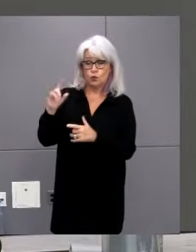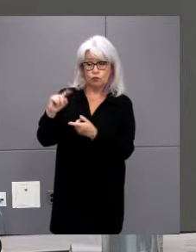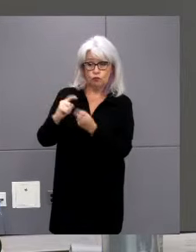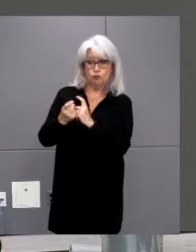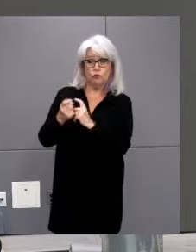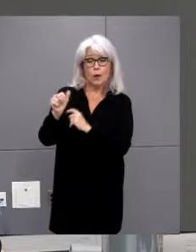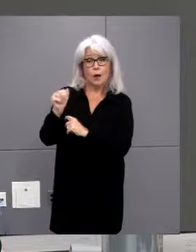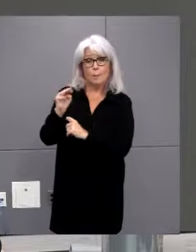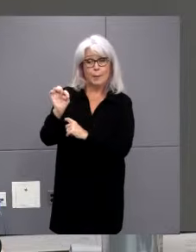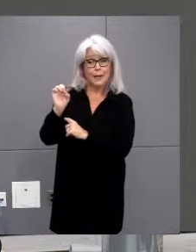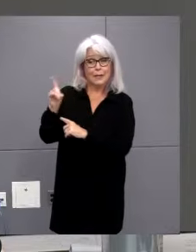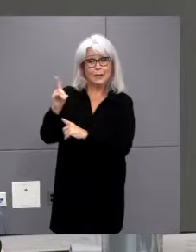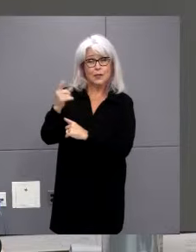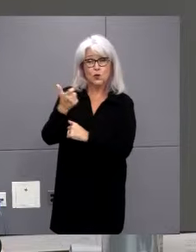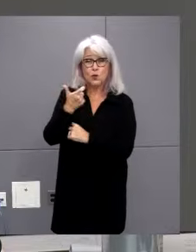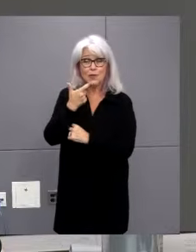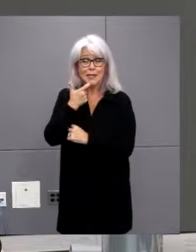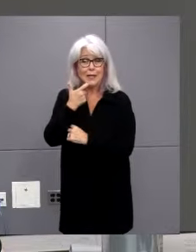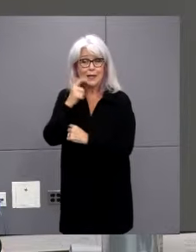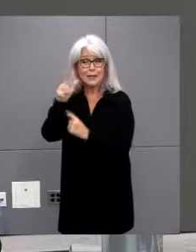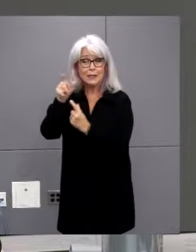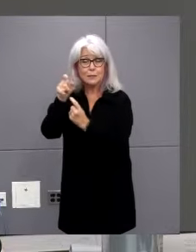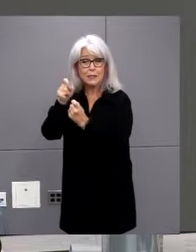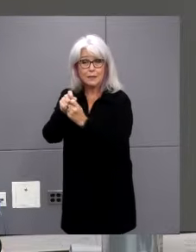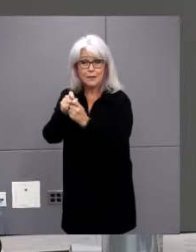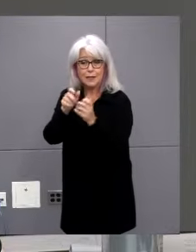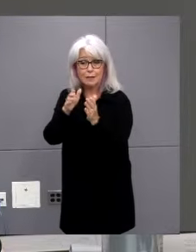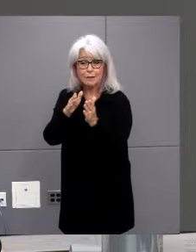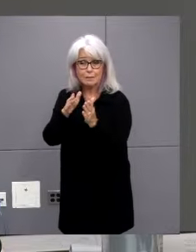to say a certain way?